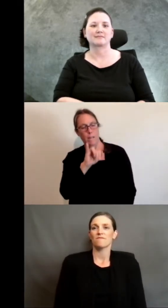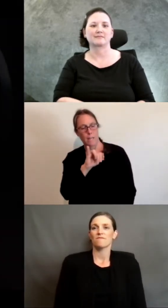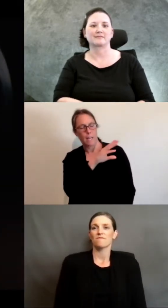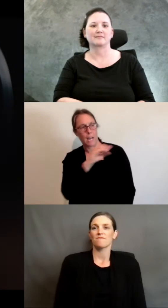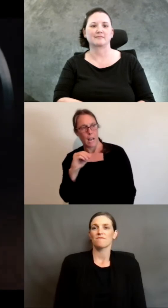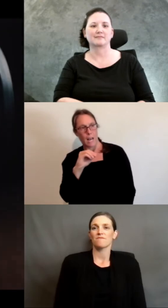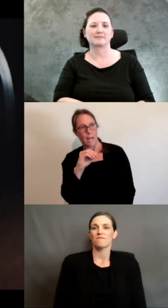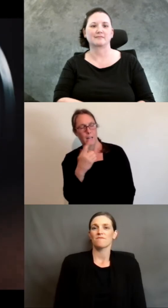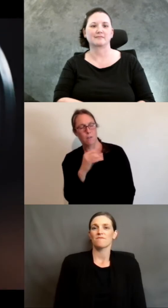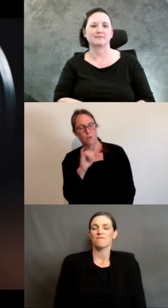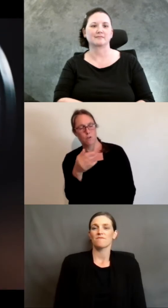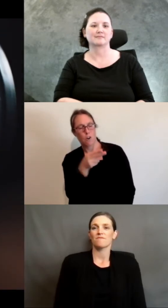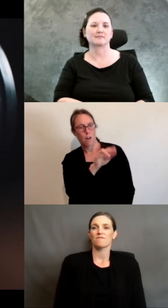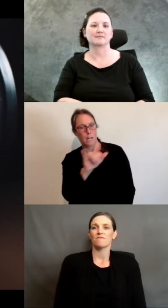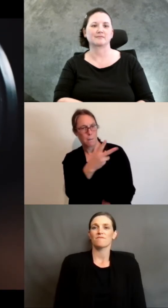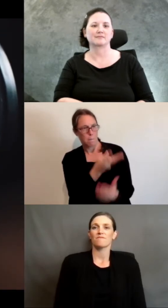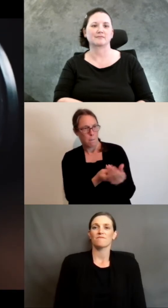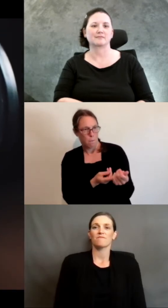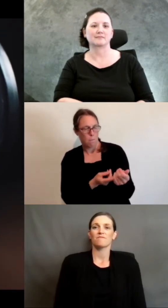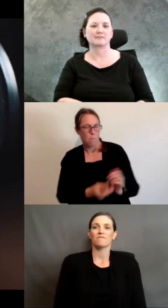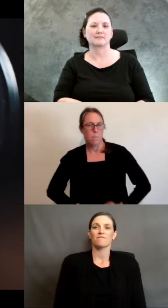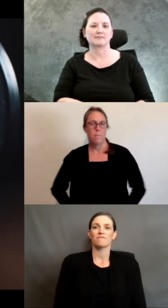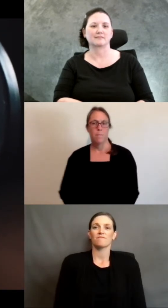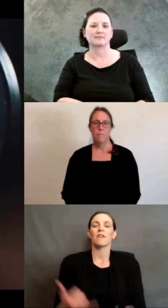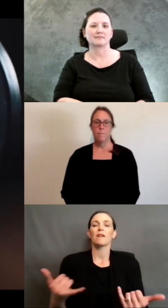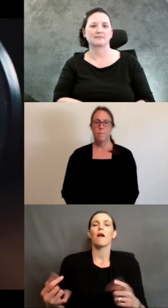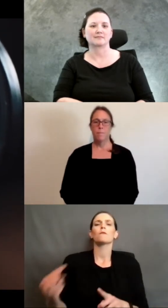Back at the voice rehearsal room.